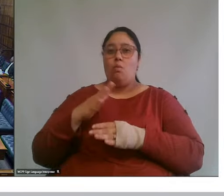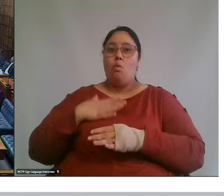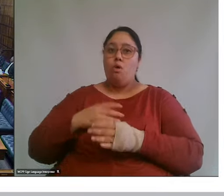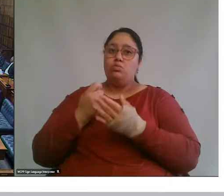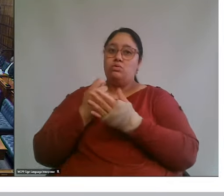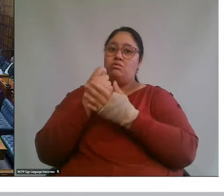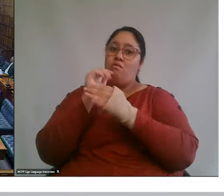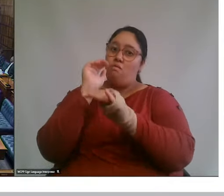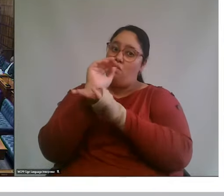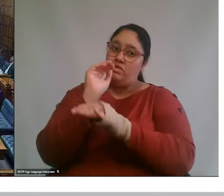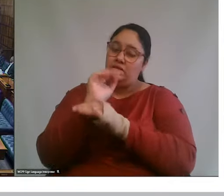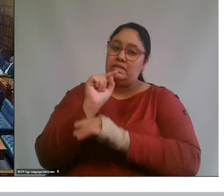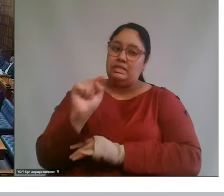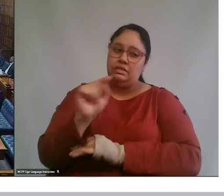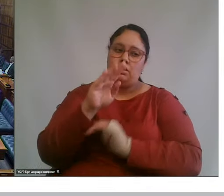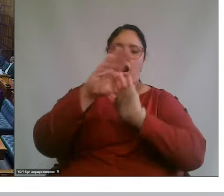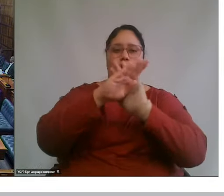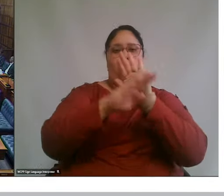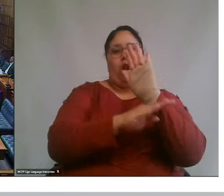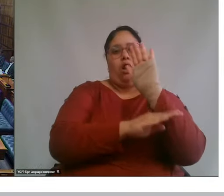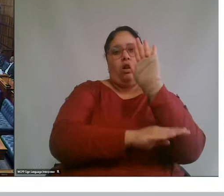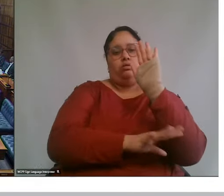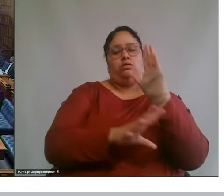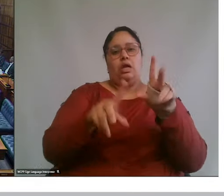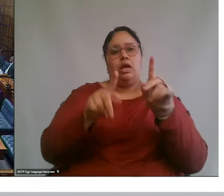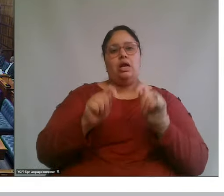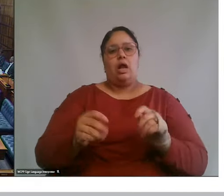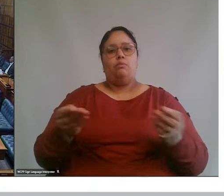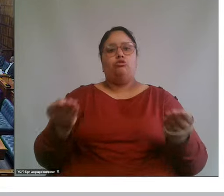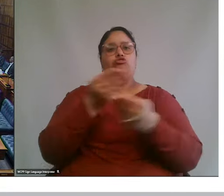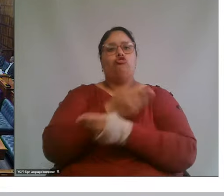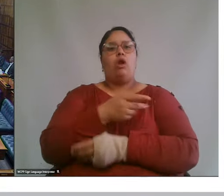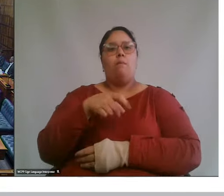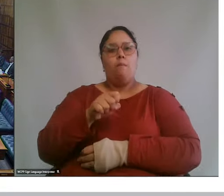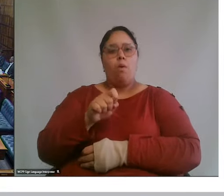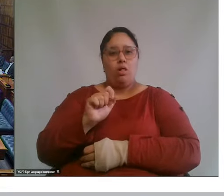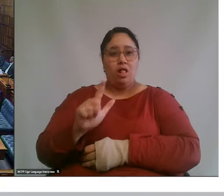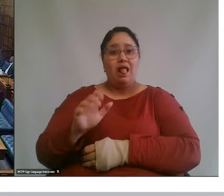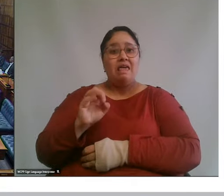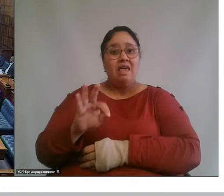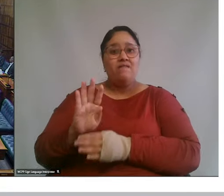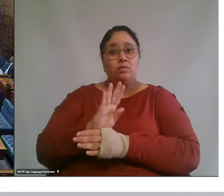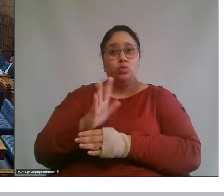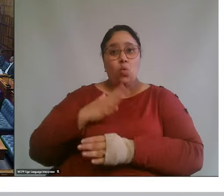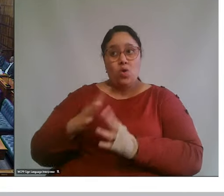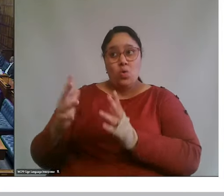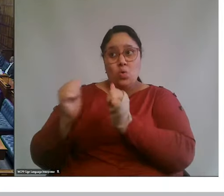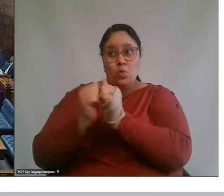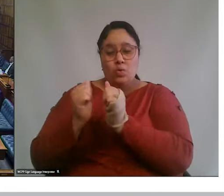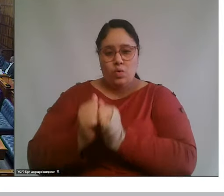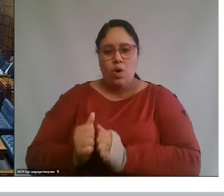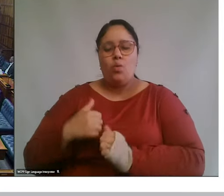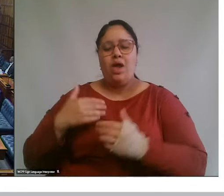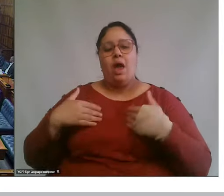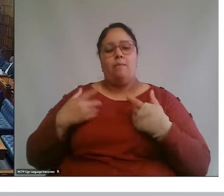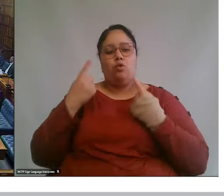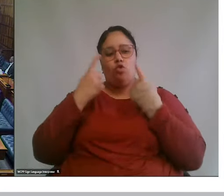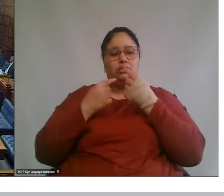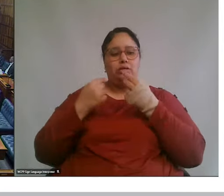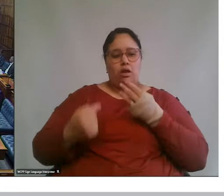export is listed on the cape trade portal and if there are businesses you would like us to work with we would be happy to consider